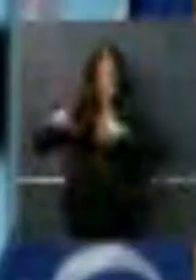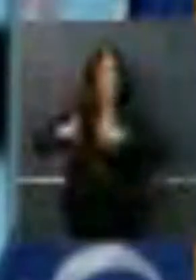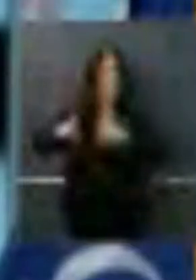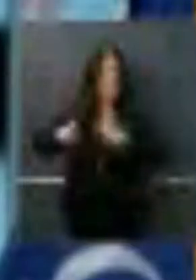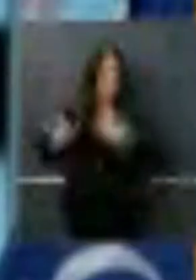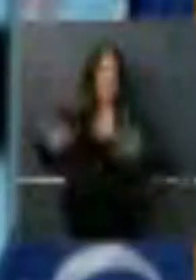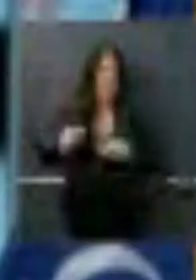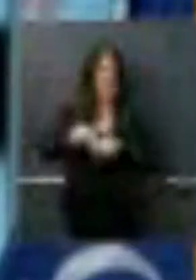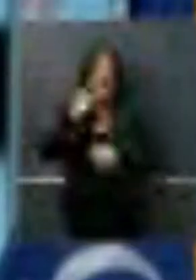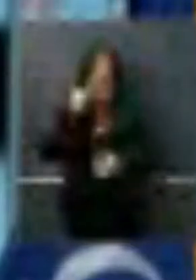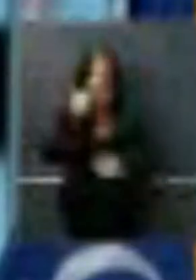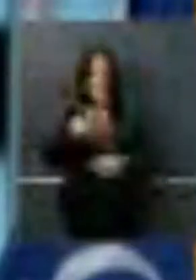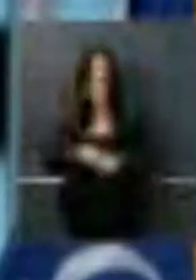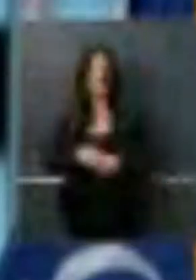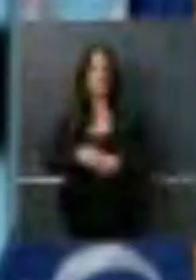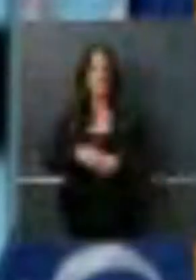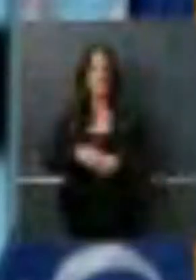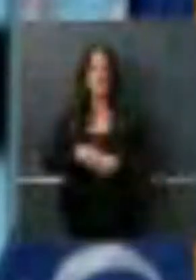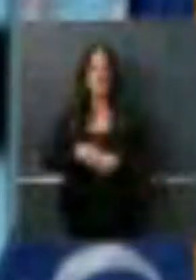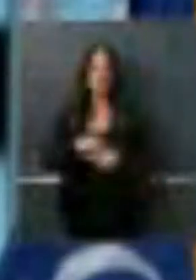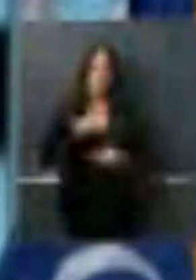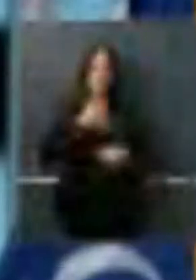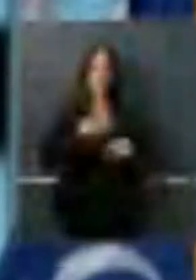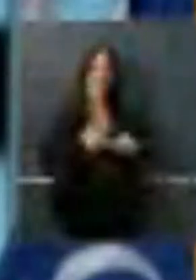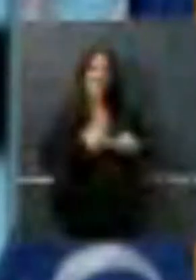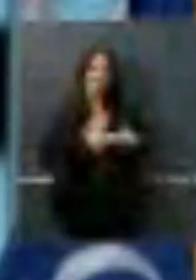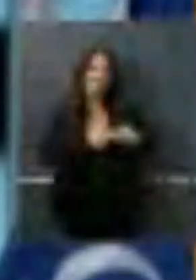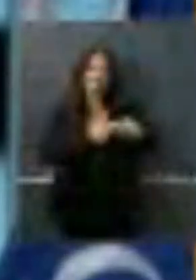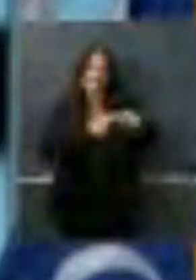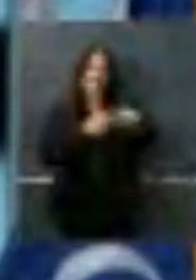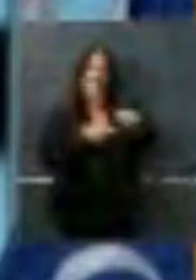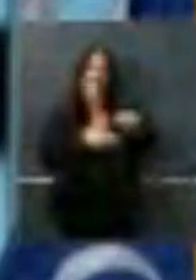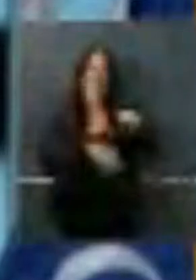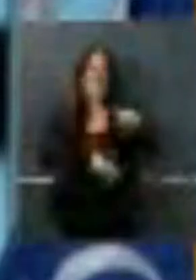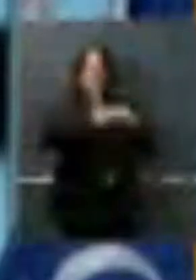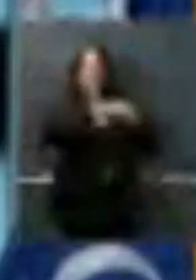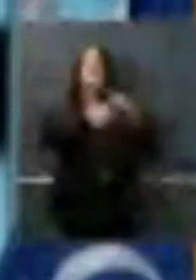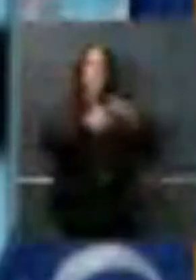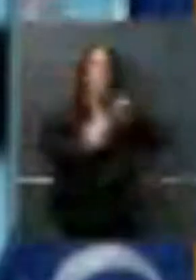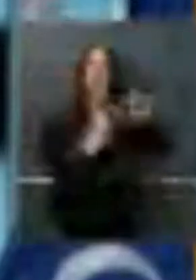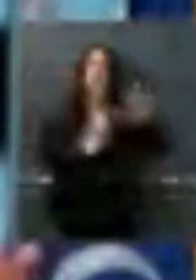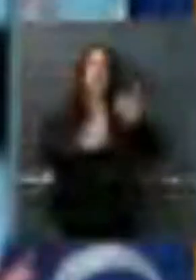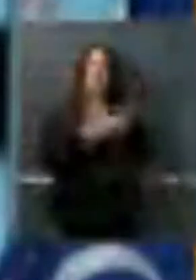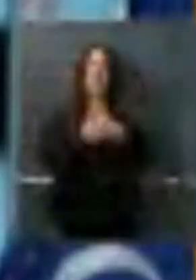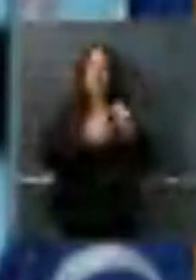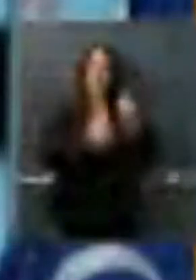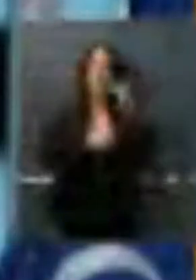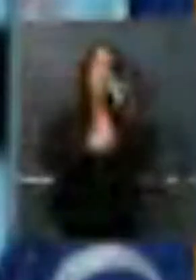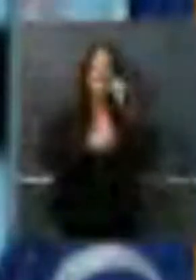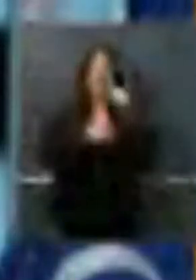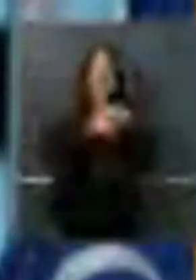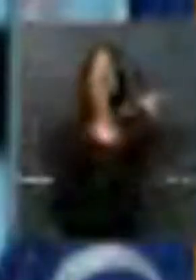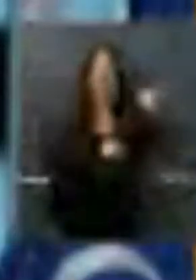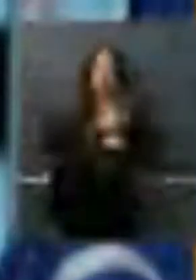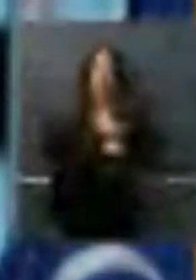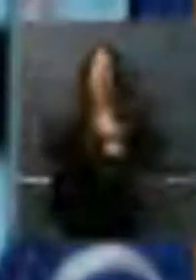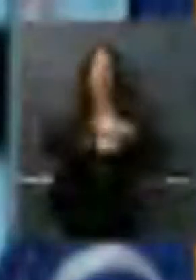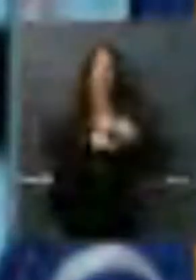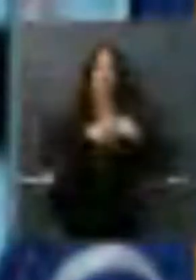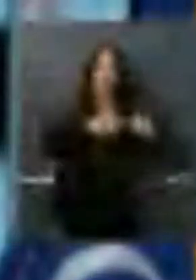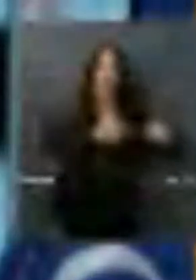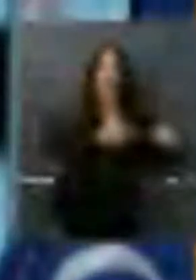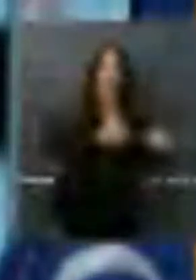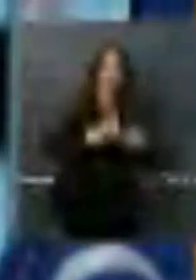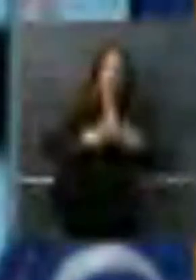goal of tests every single day. We got to do much better than that within the next 30 days and 60 days, better still.